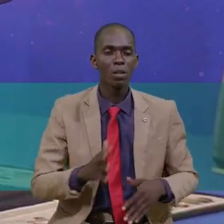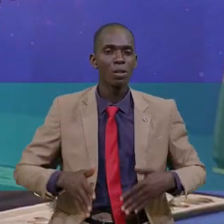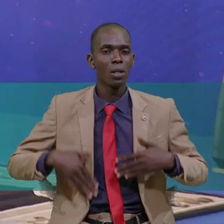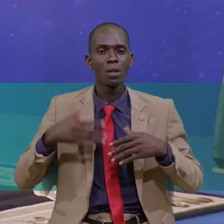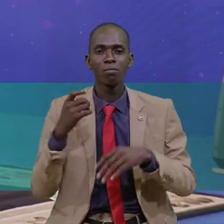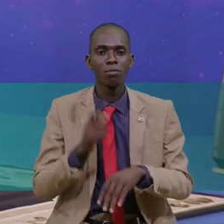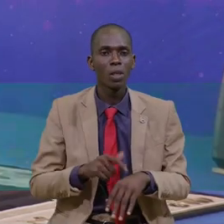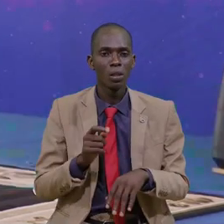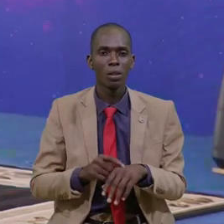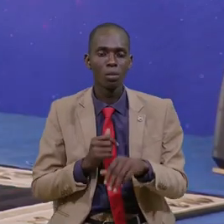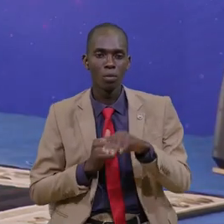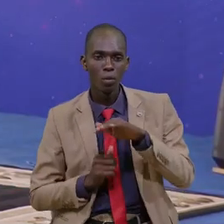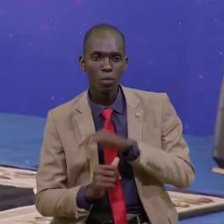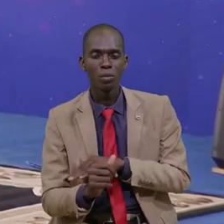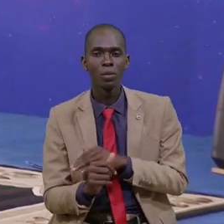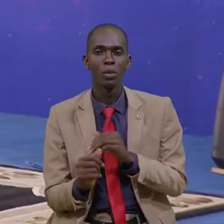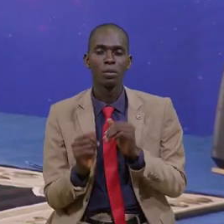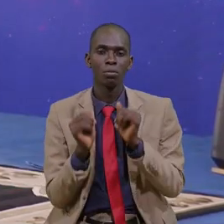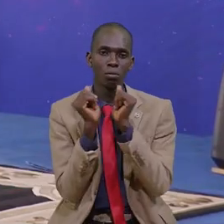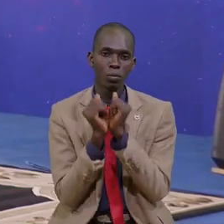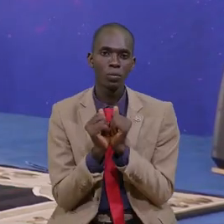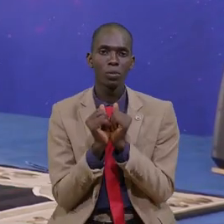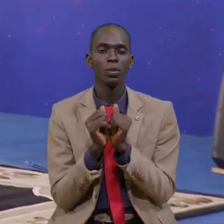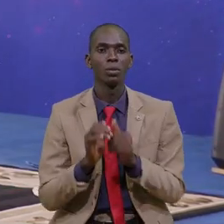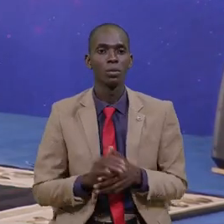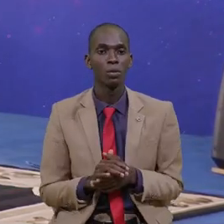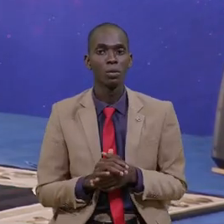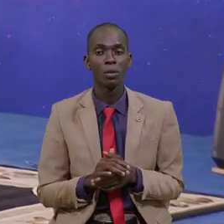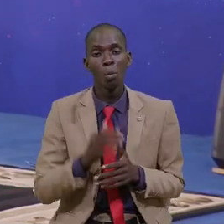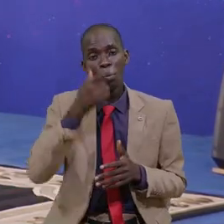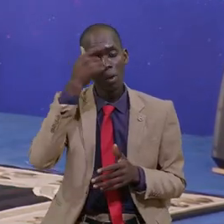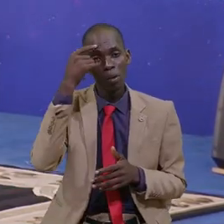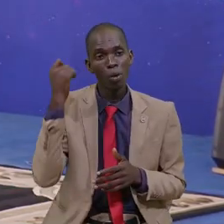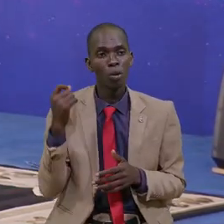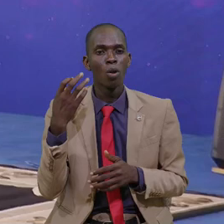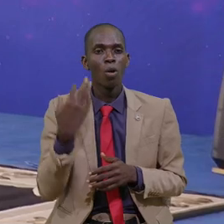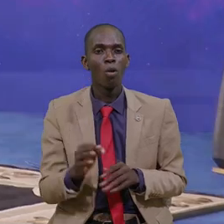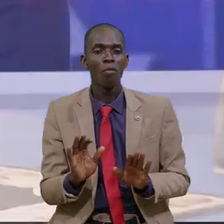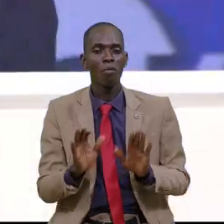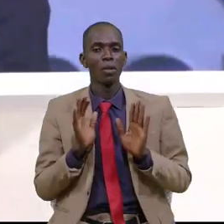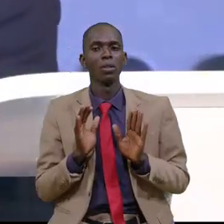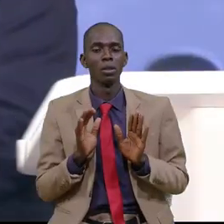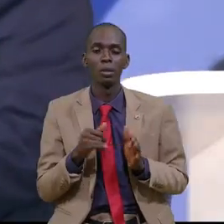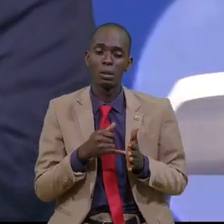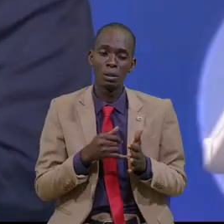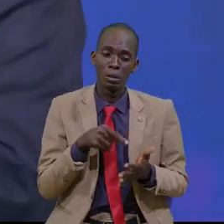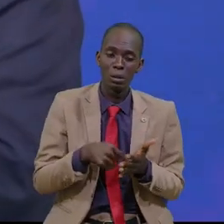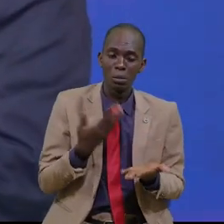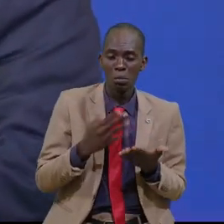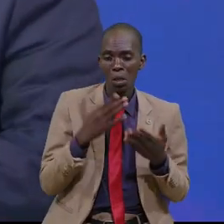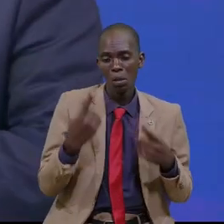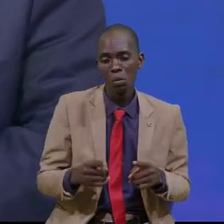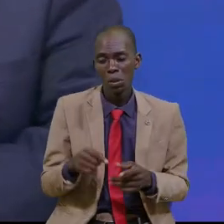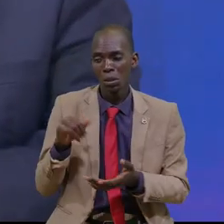lifetime subject unto bondage. Because of fear, this may happen, that might happen.